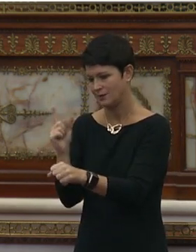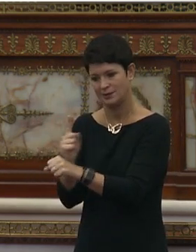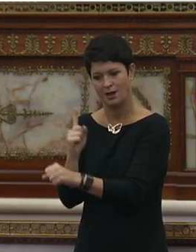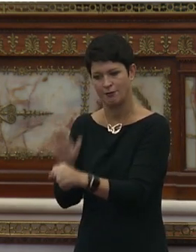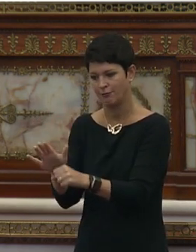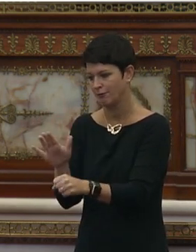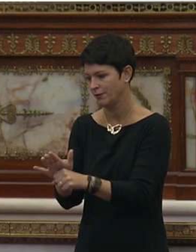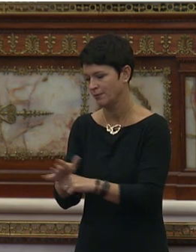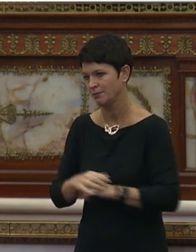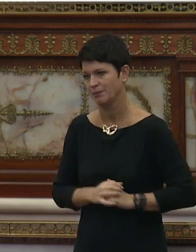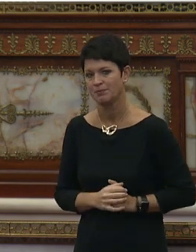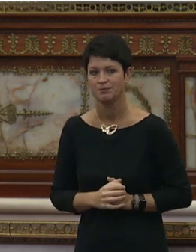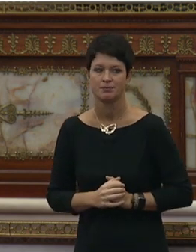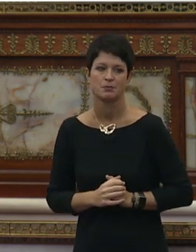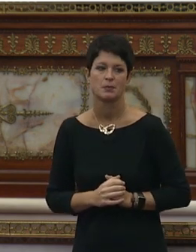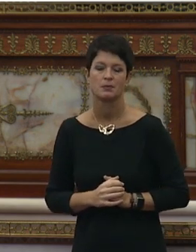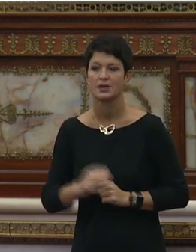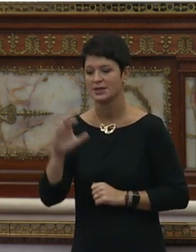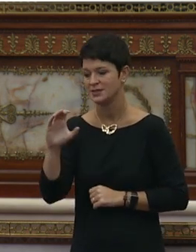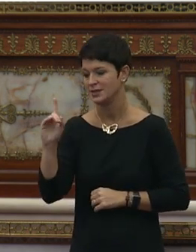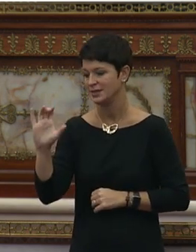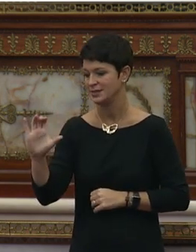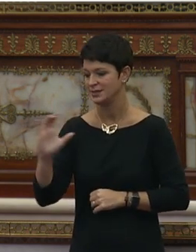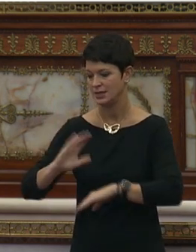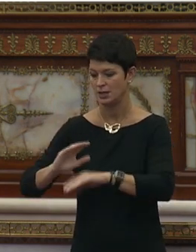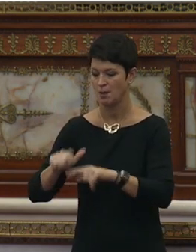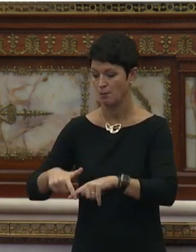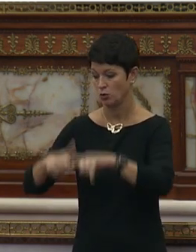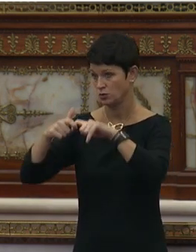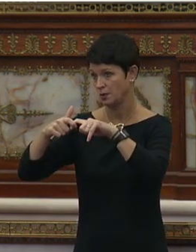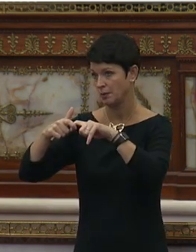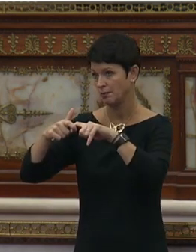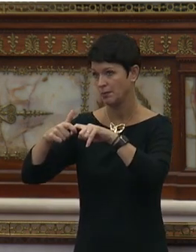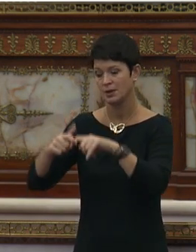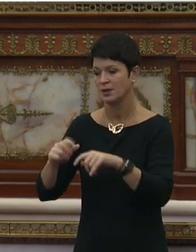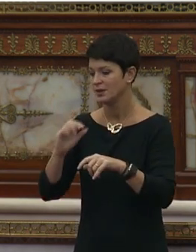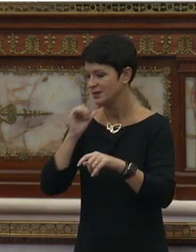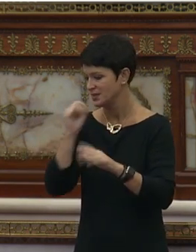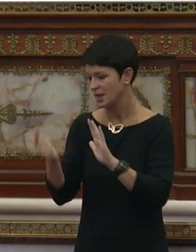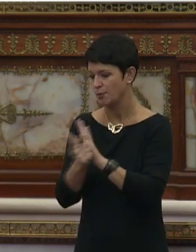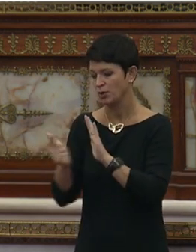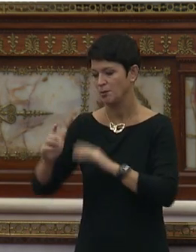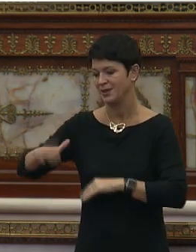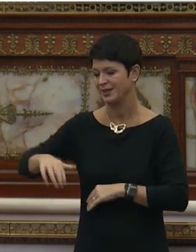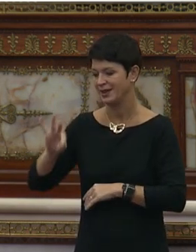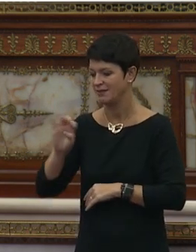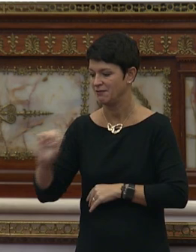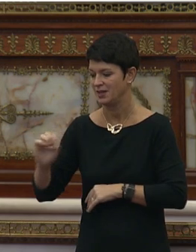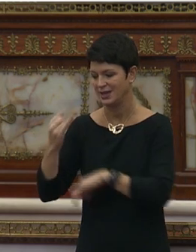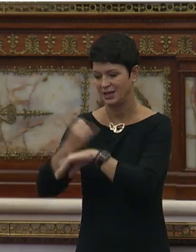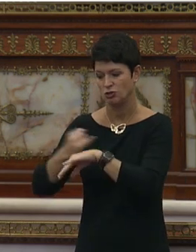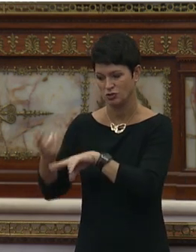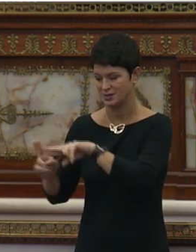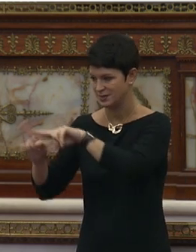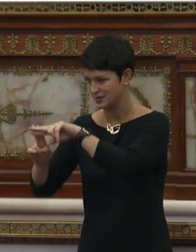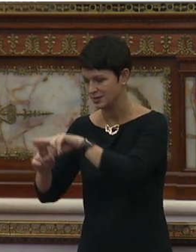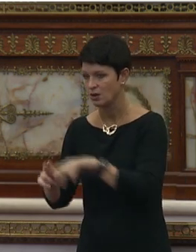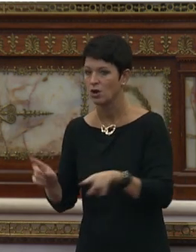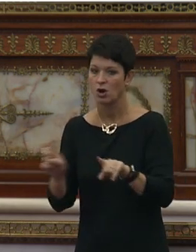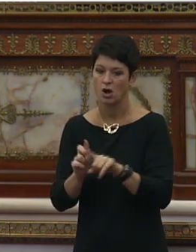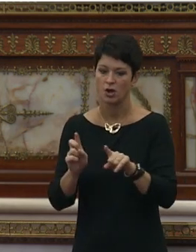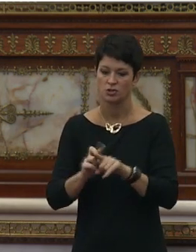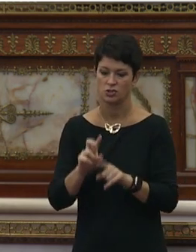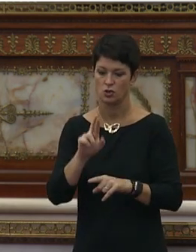inaccurate. The CDC moratorium does not prohibit late fees or interest, nor does it create